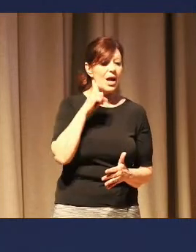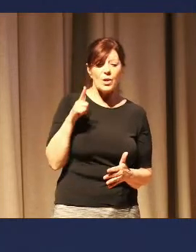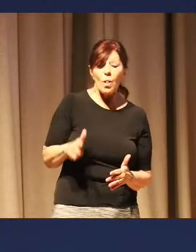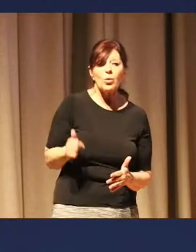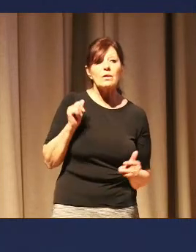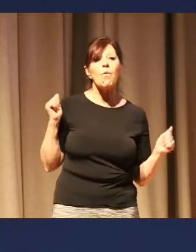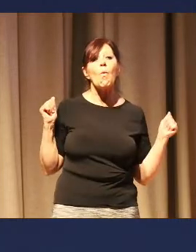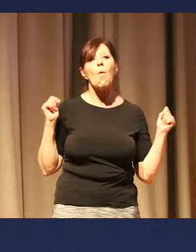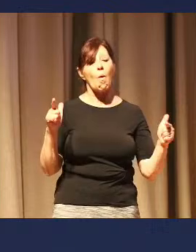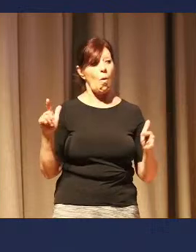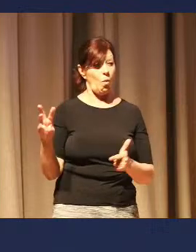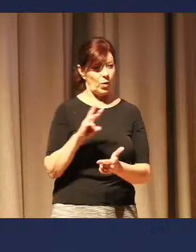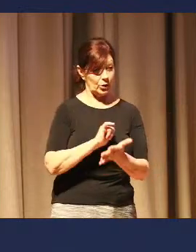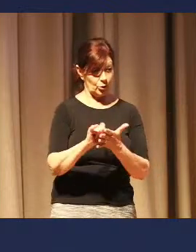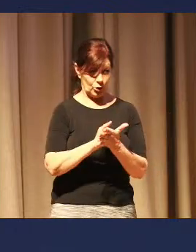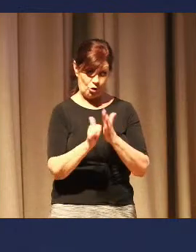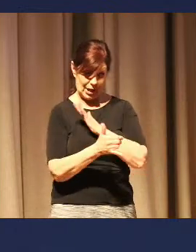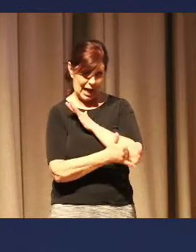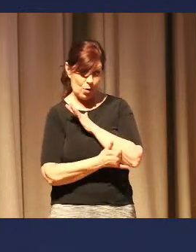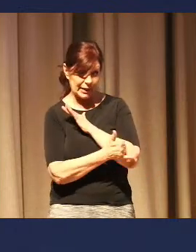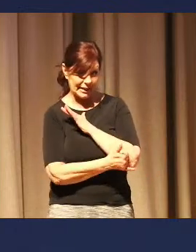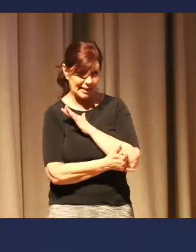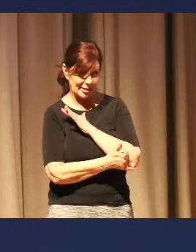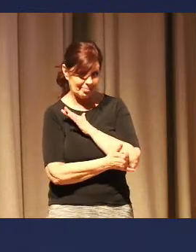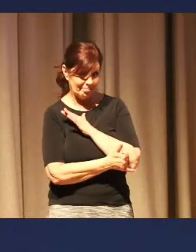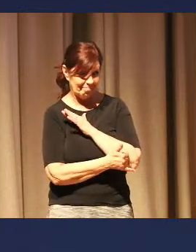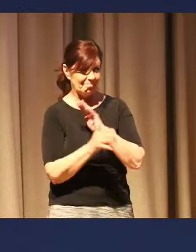of all Western New York counties.